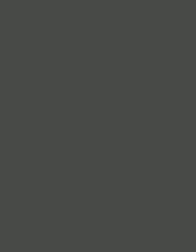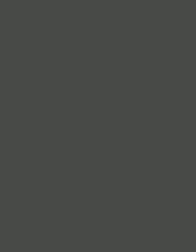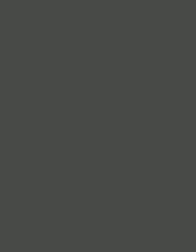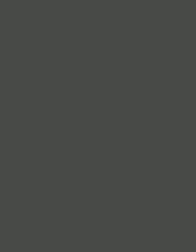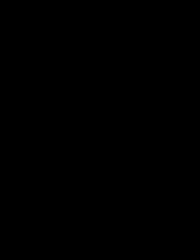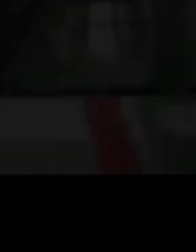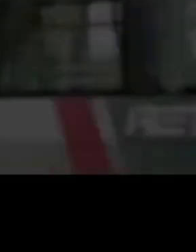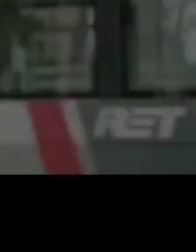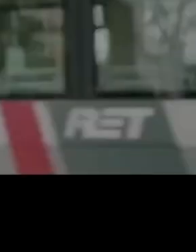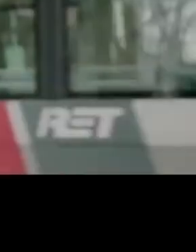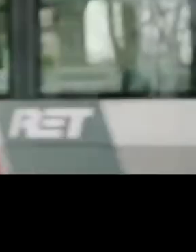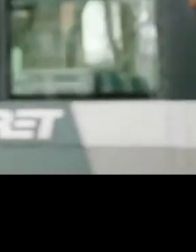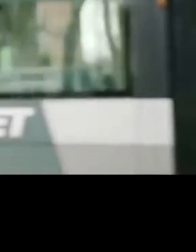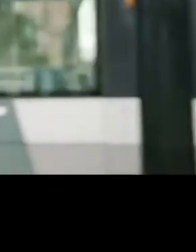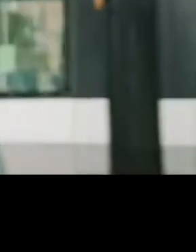DemoCam.